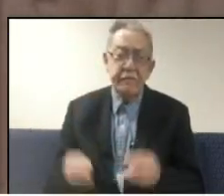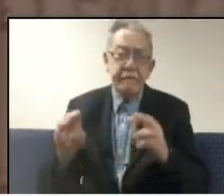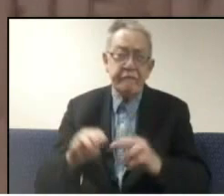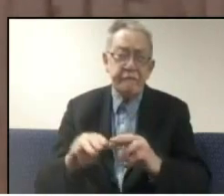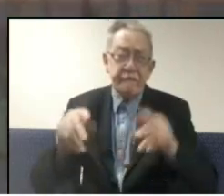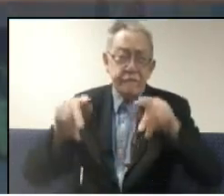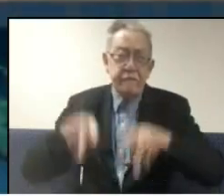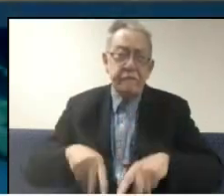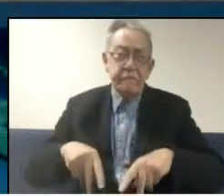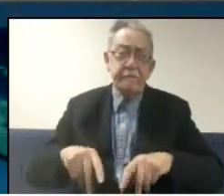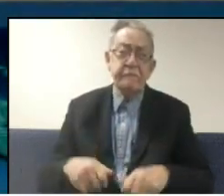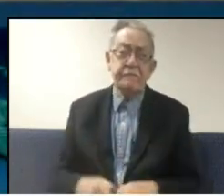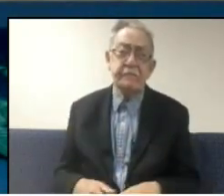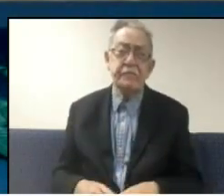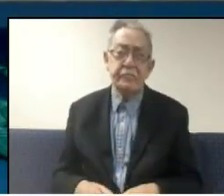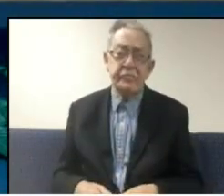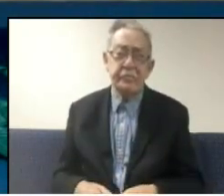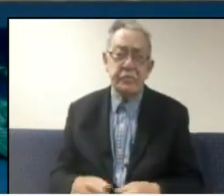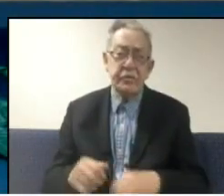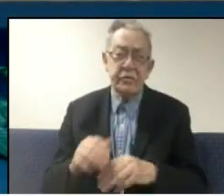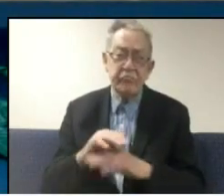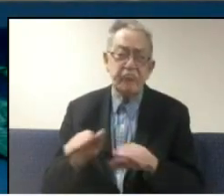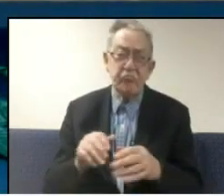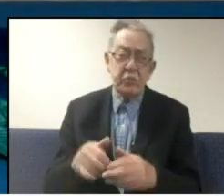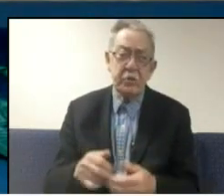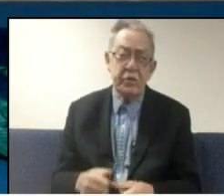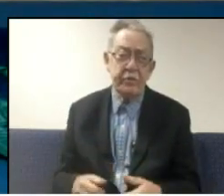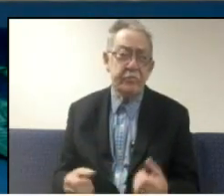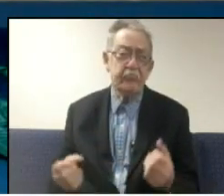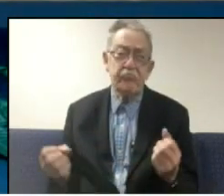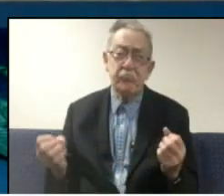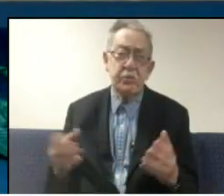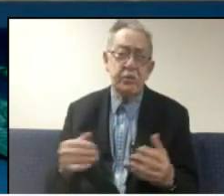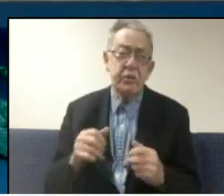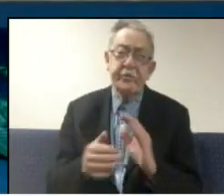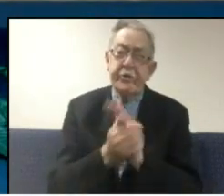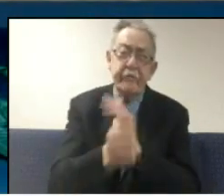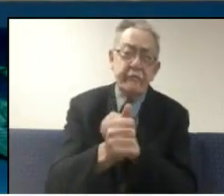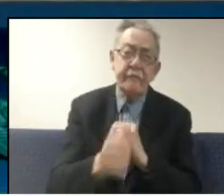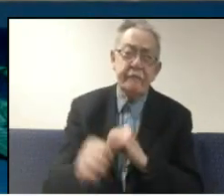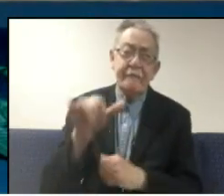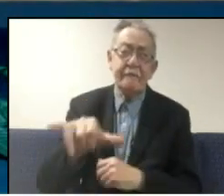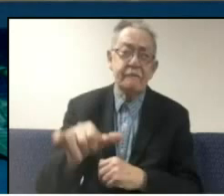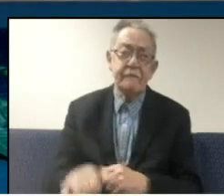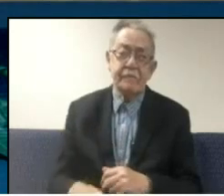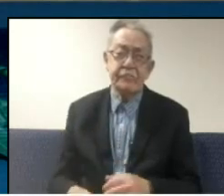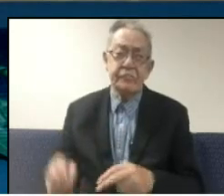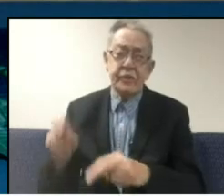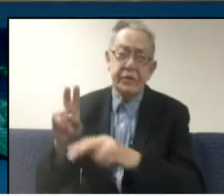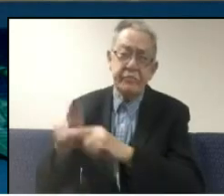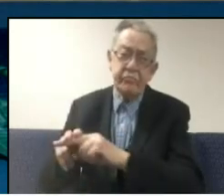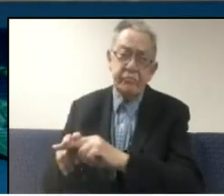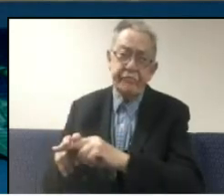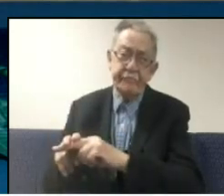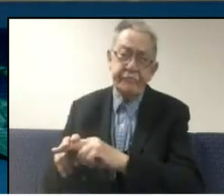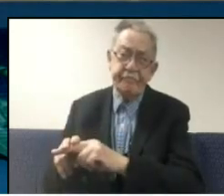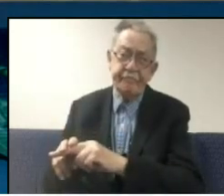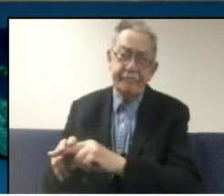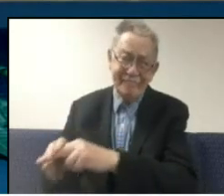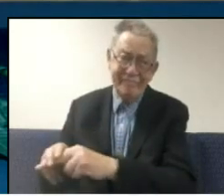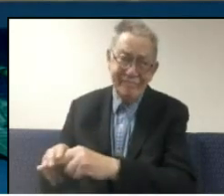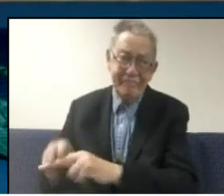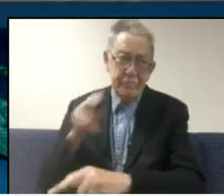someone, that we don't have to do anything? We're not qualified for that. We'll just sit in the